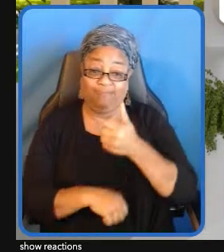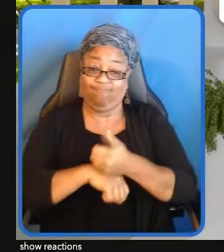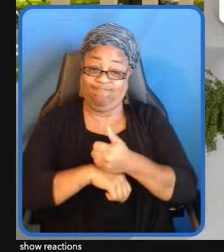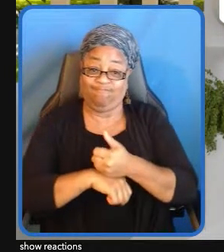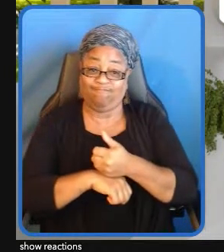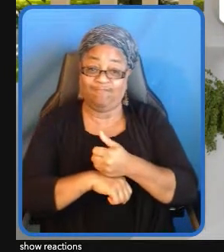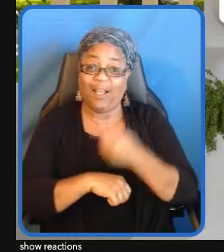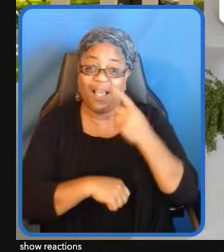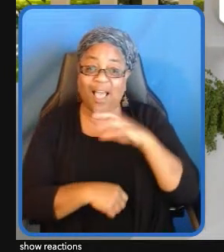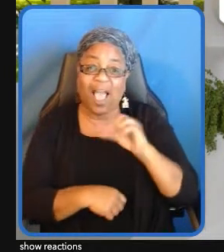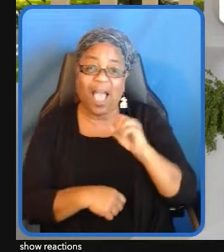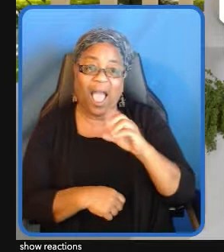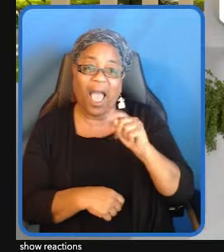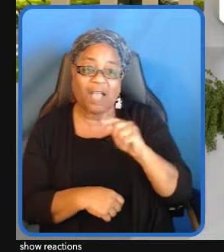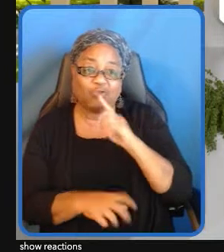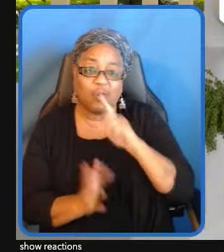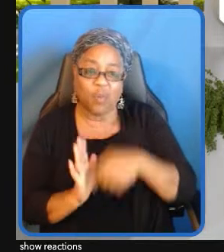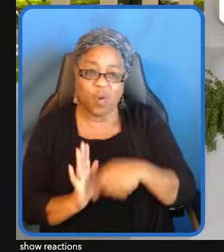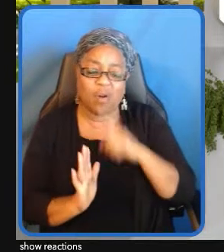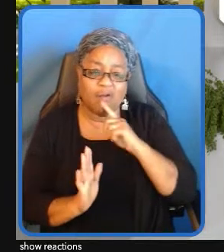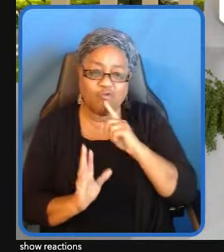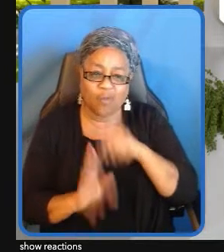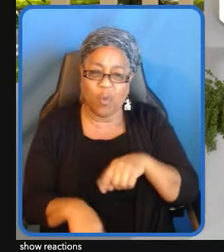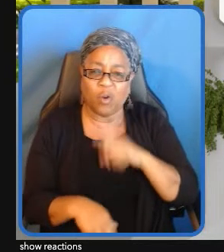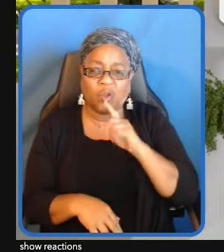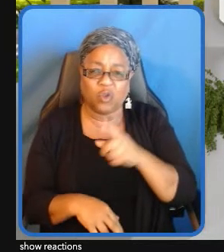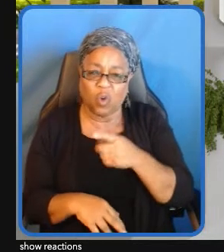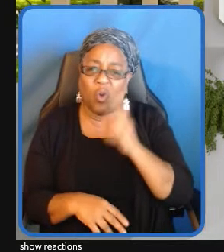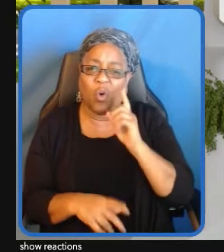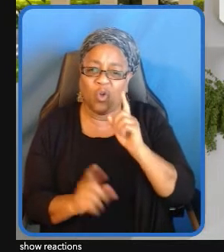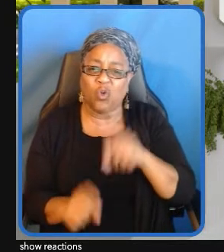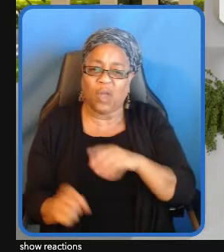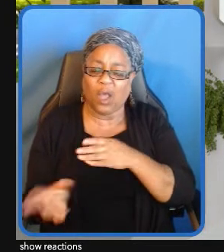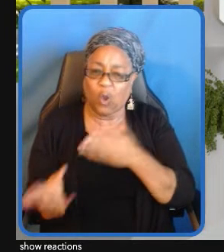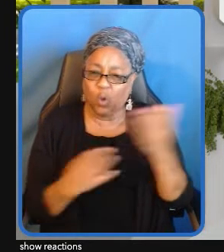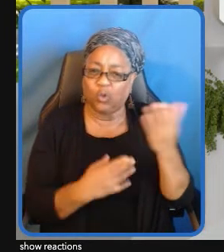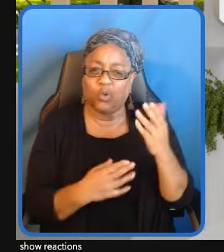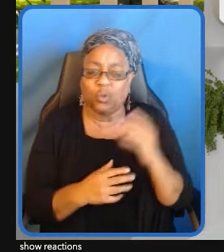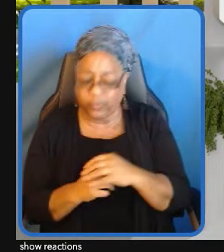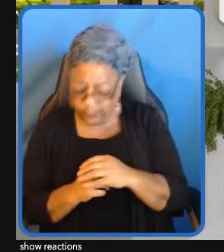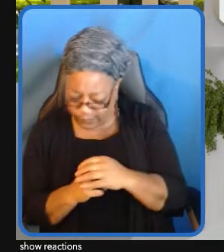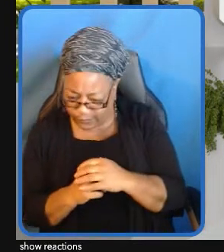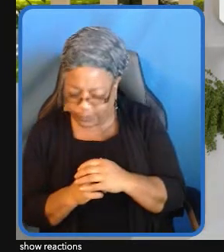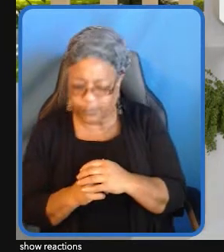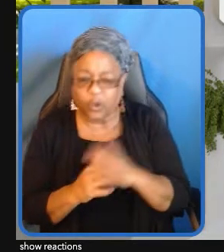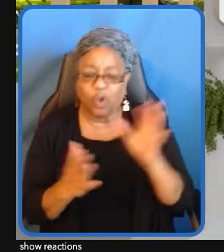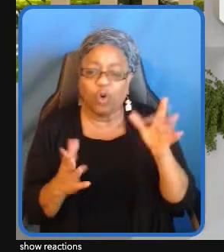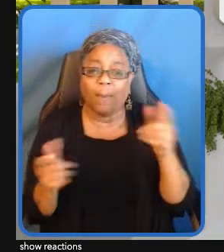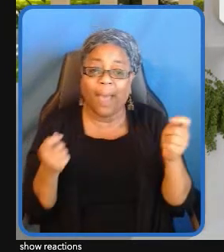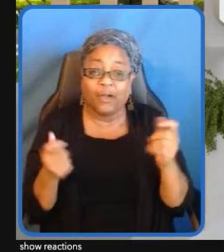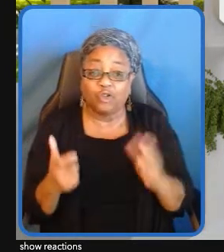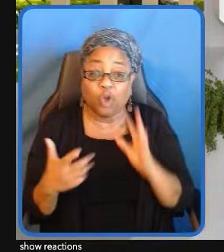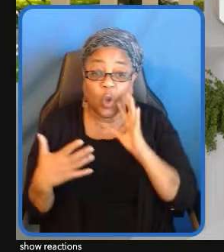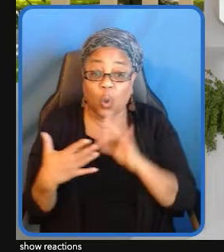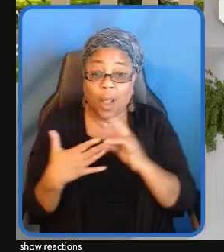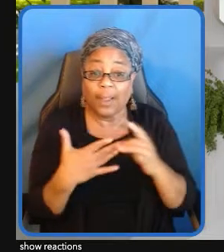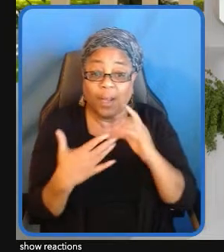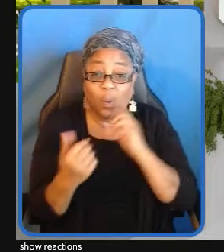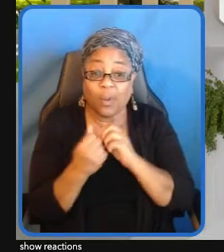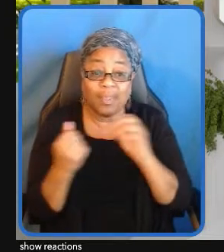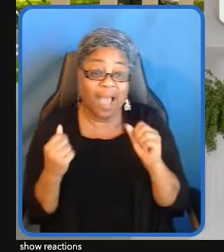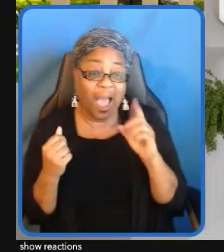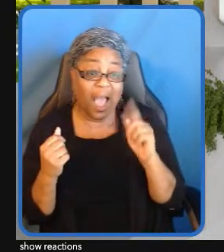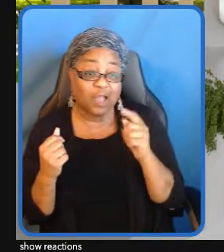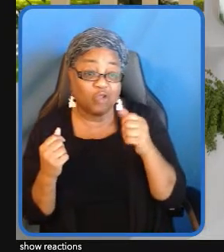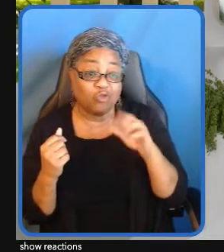use the step-by-step guides, take it to your manager, take it to your leader, say we come in peace. But now it's time to act. And remember, our